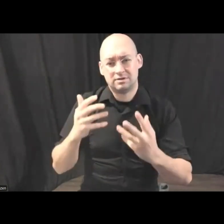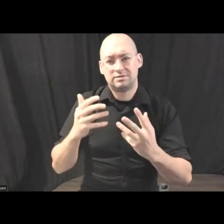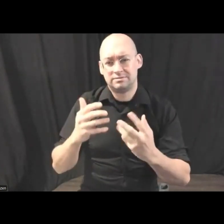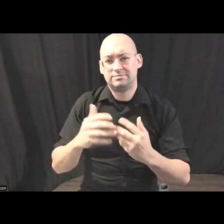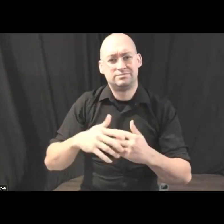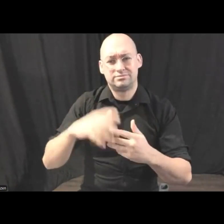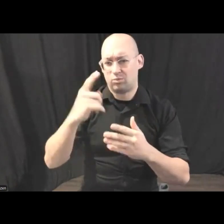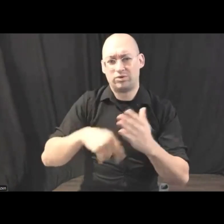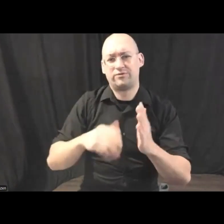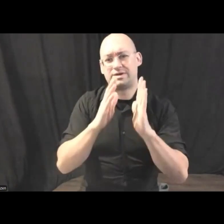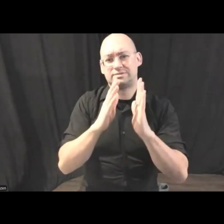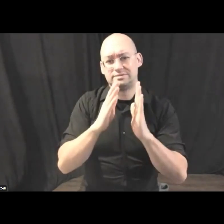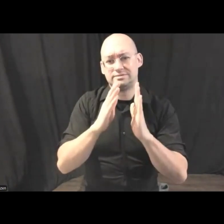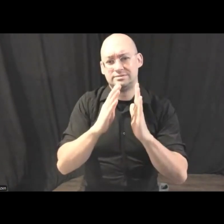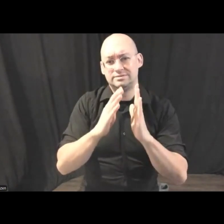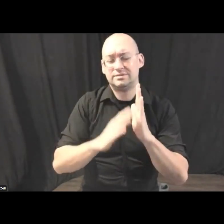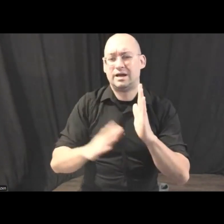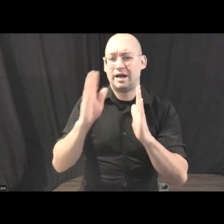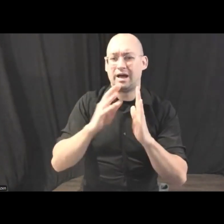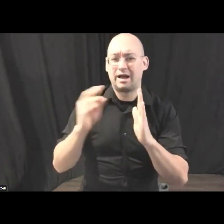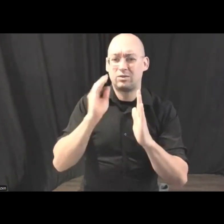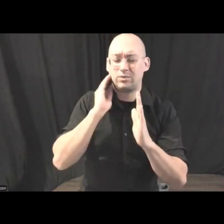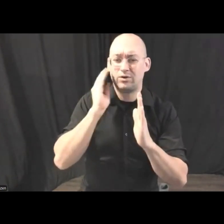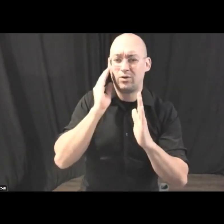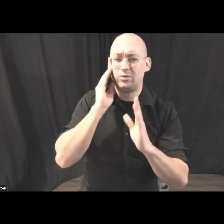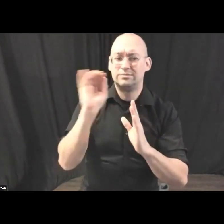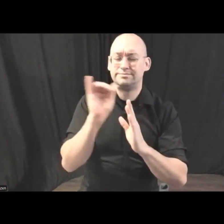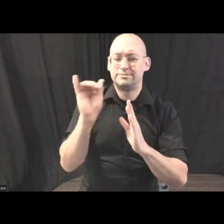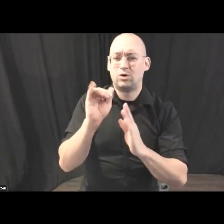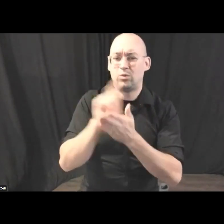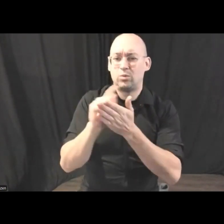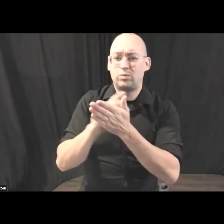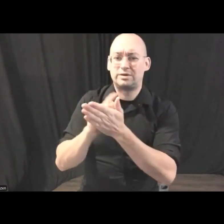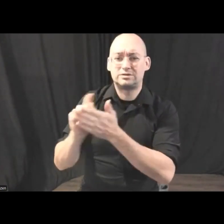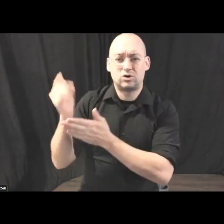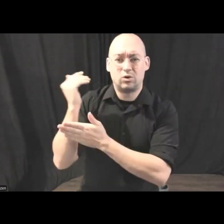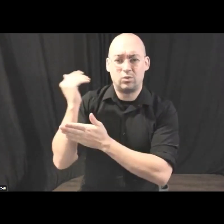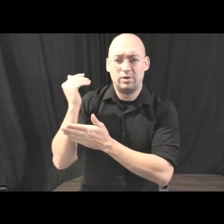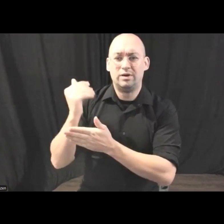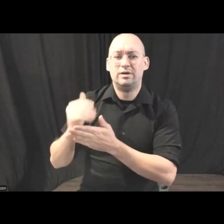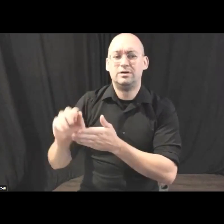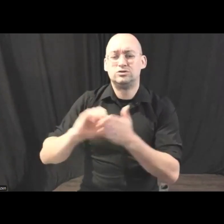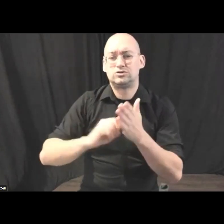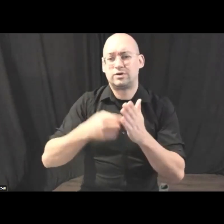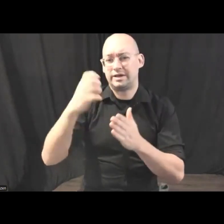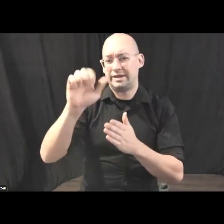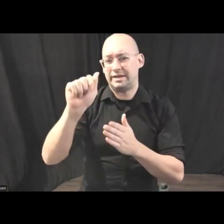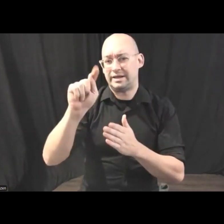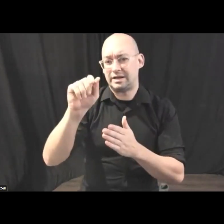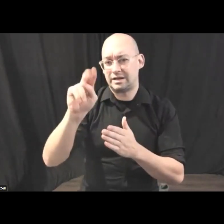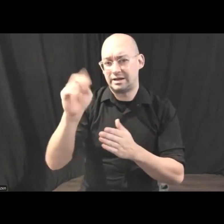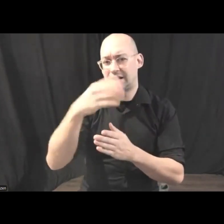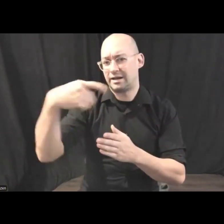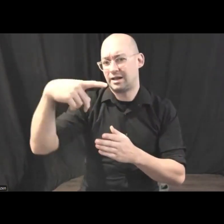facing. And we know too that just a few weeks ago, the start of the Eaton and Palisades fires